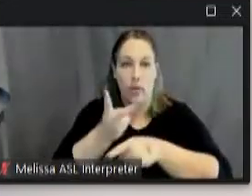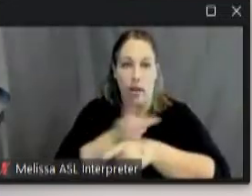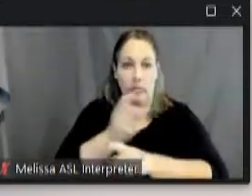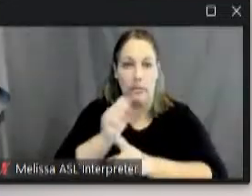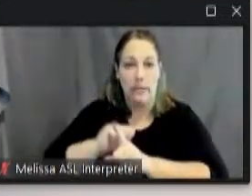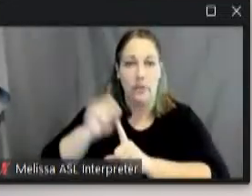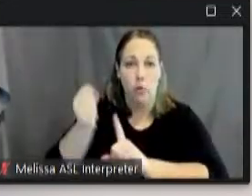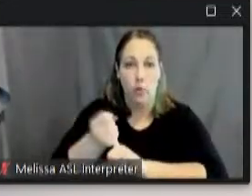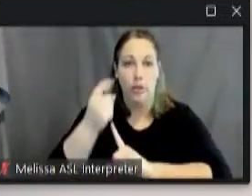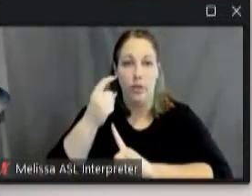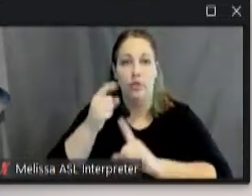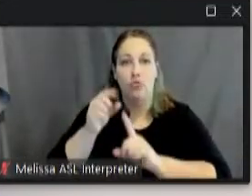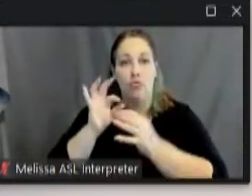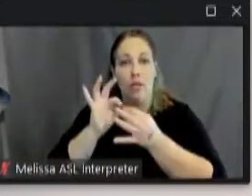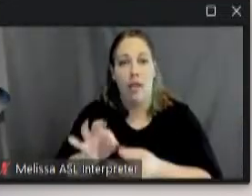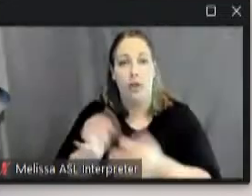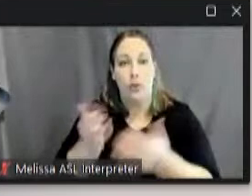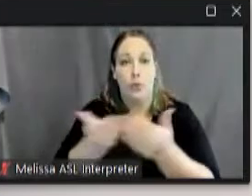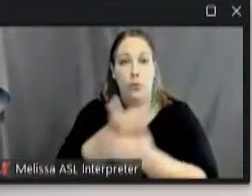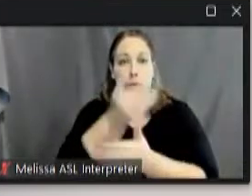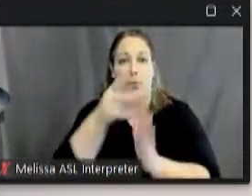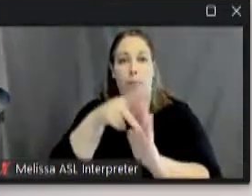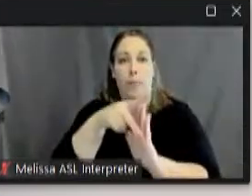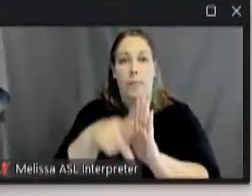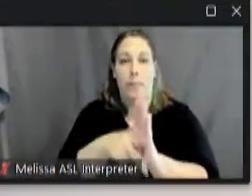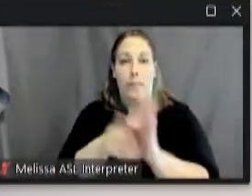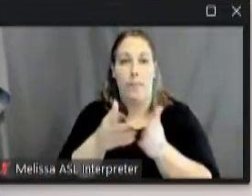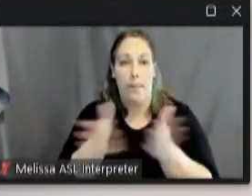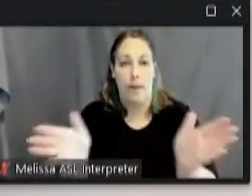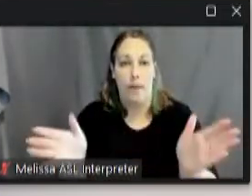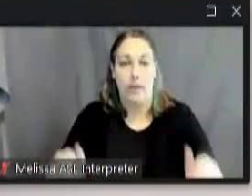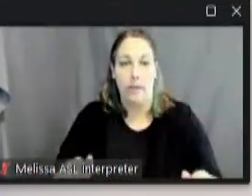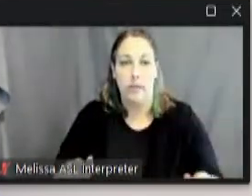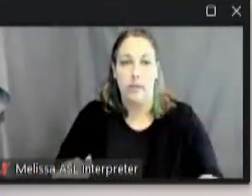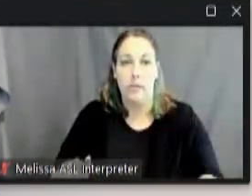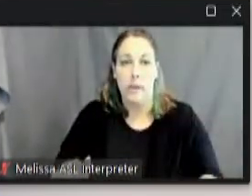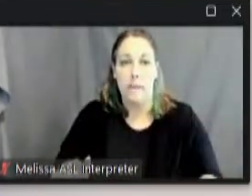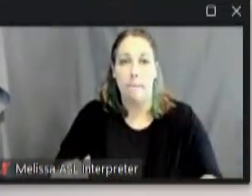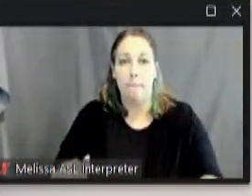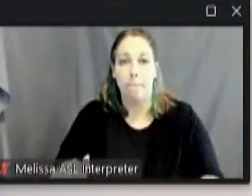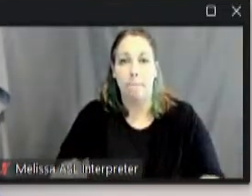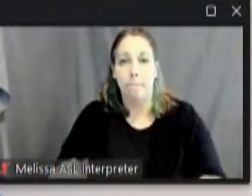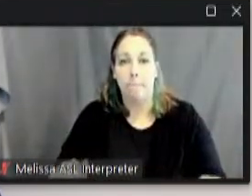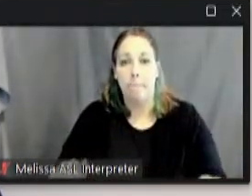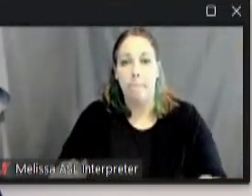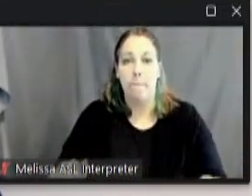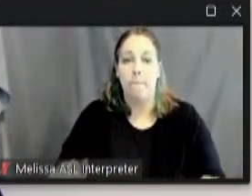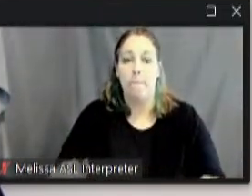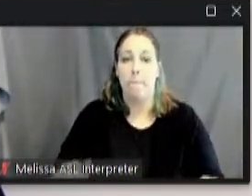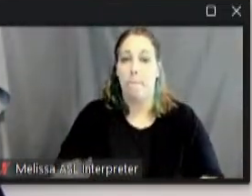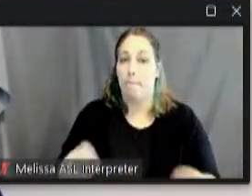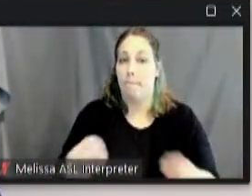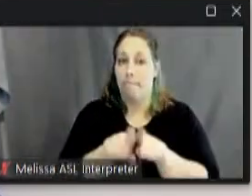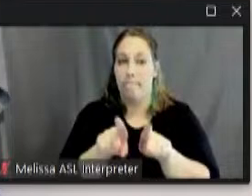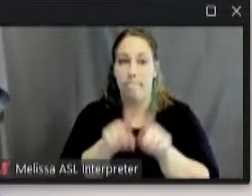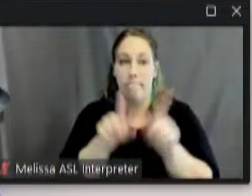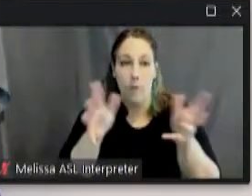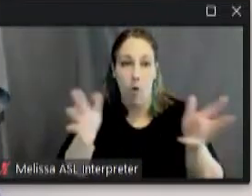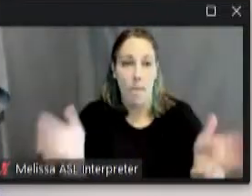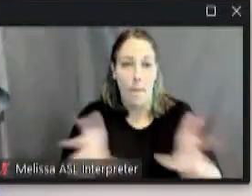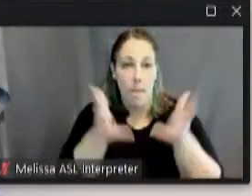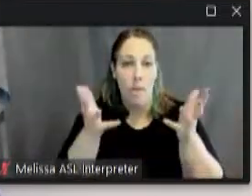public policy. From CEDESOL, we're also promoting the law of